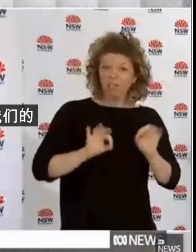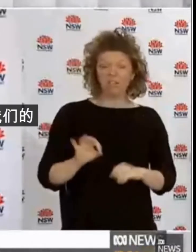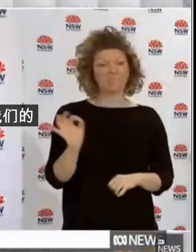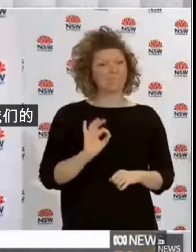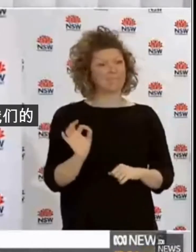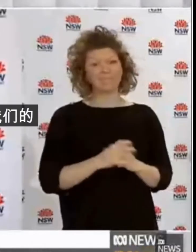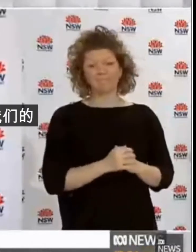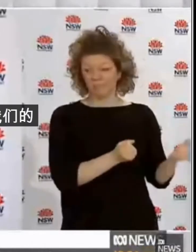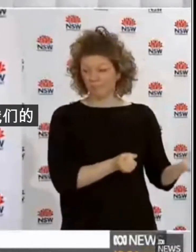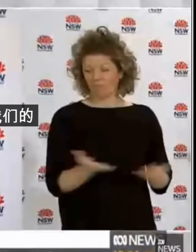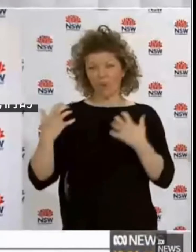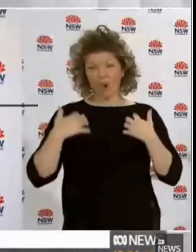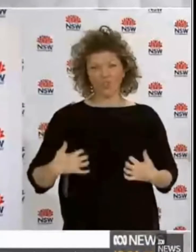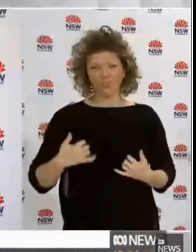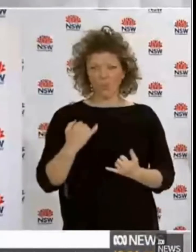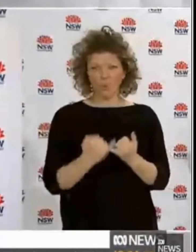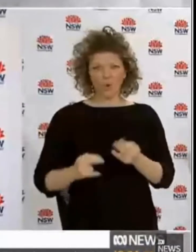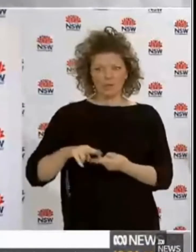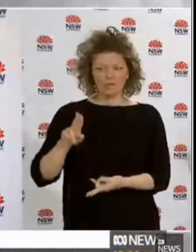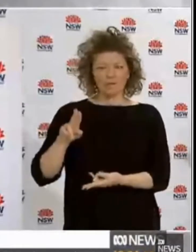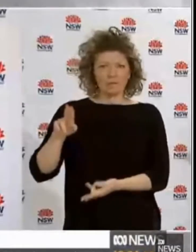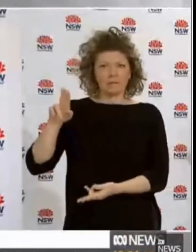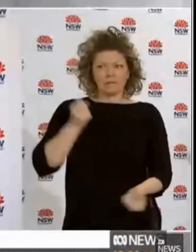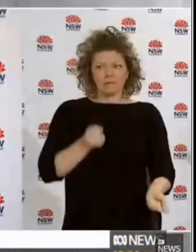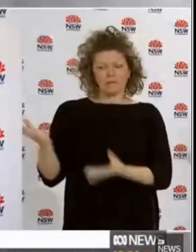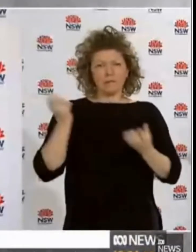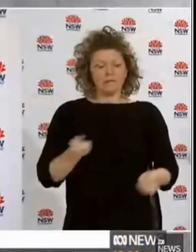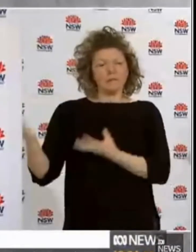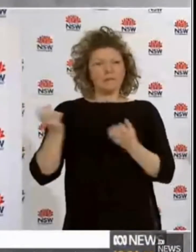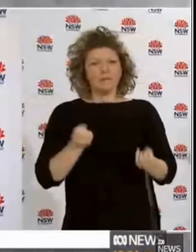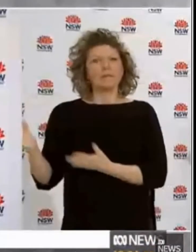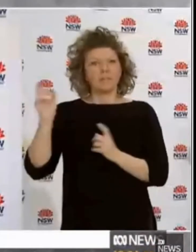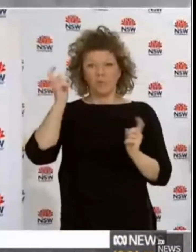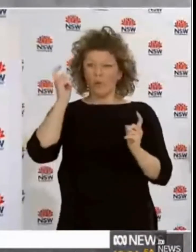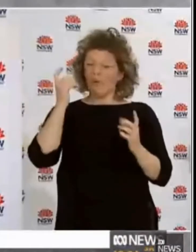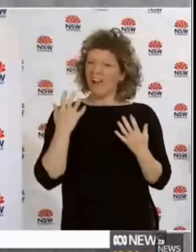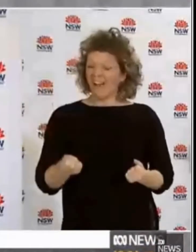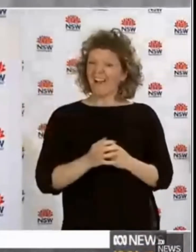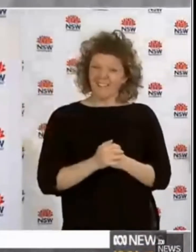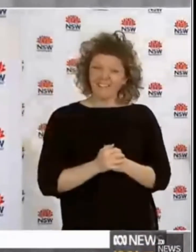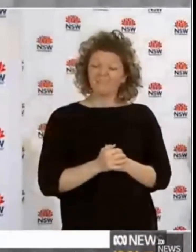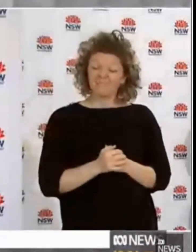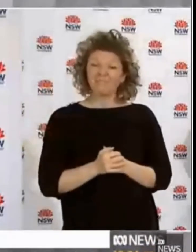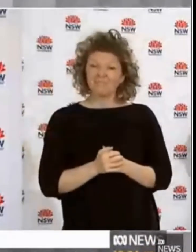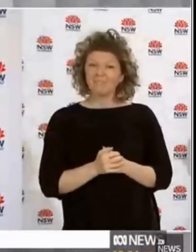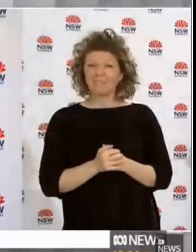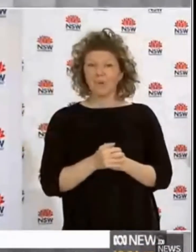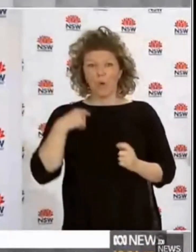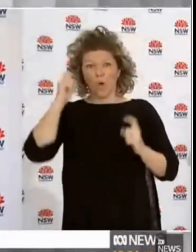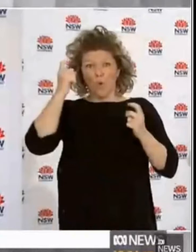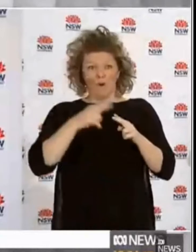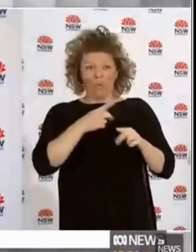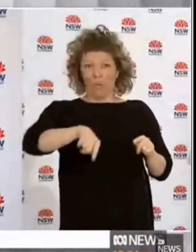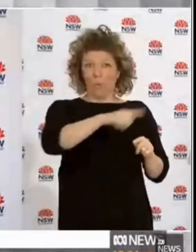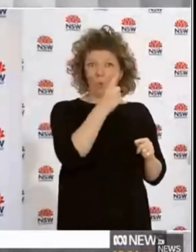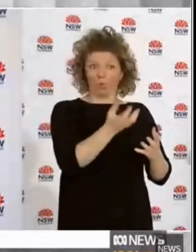in substantial numbers. And of course that's a concern not only for those individuals, but also obviously for the health staff